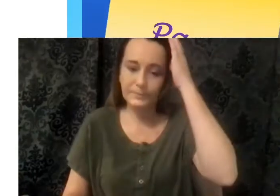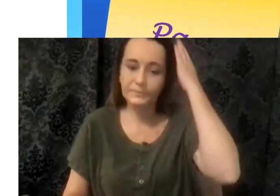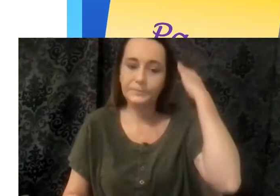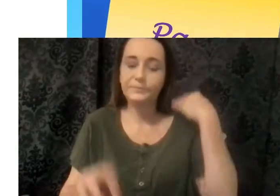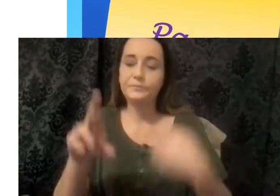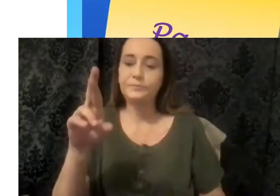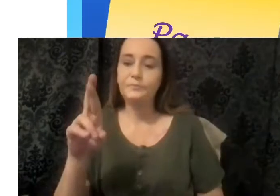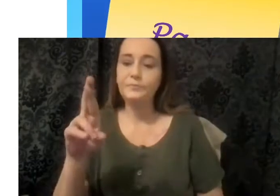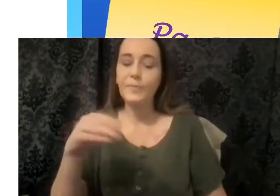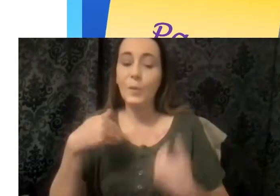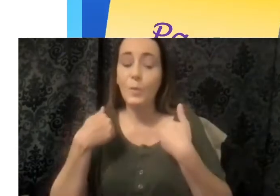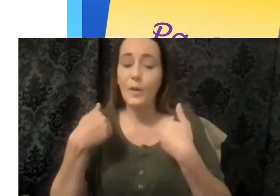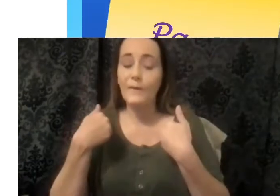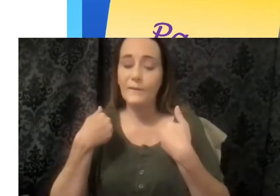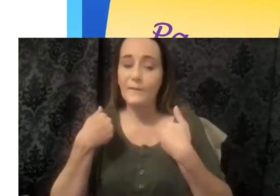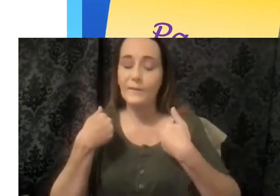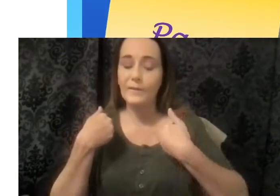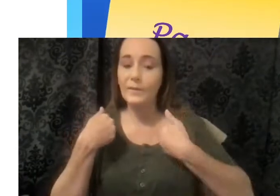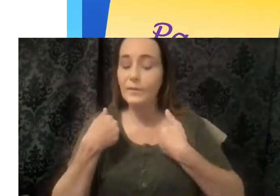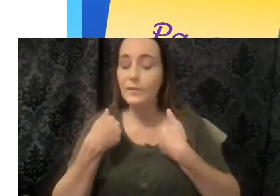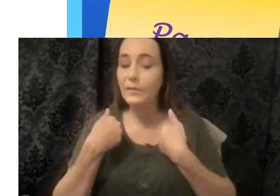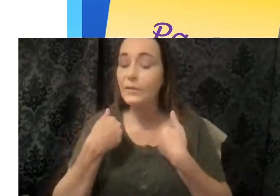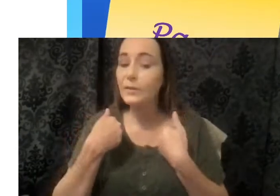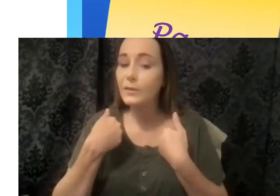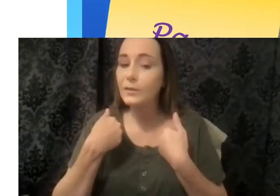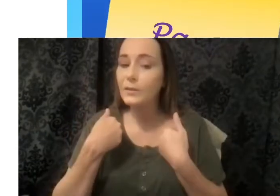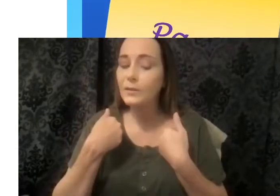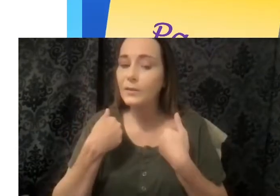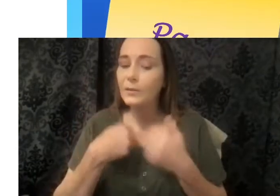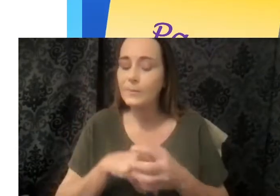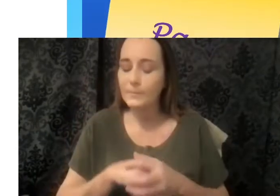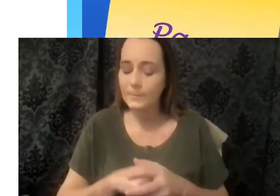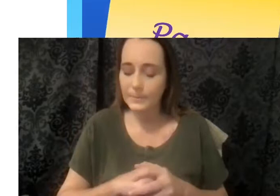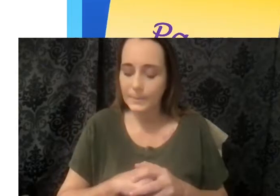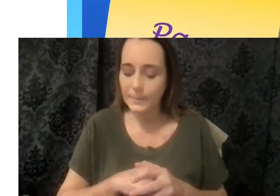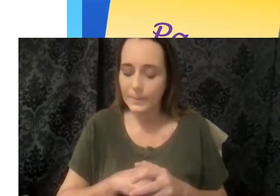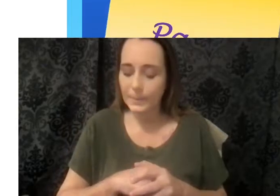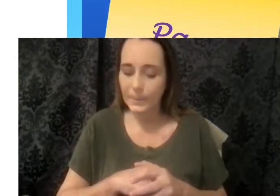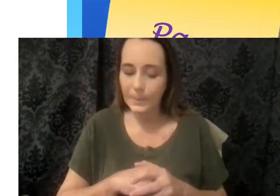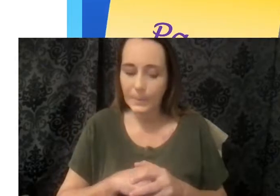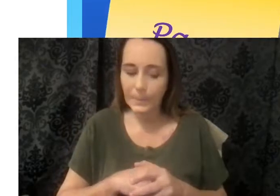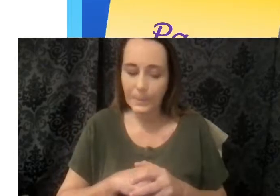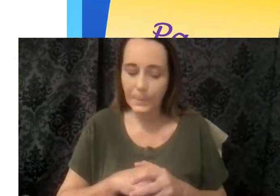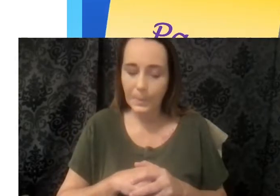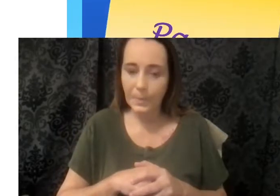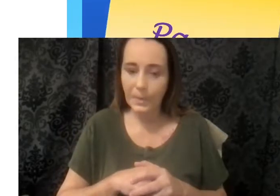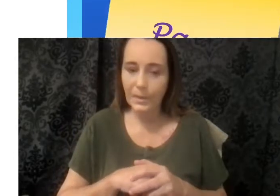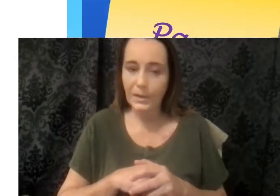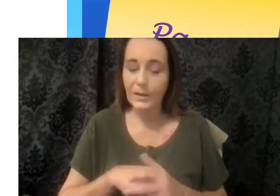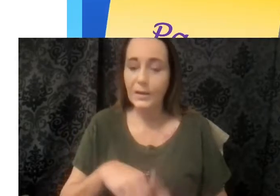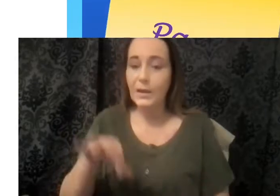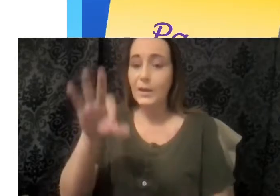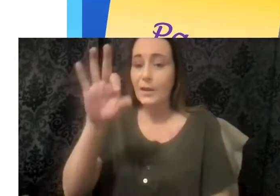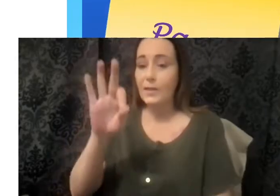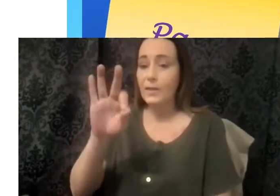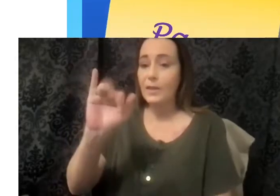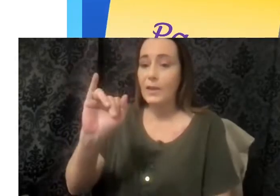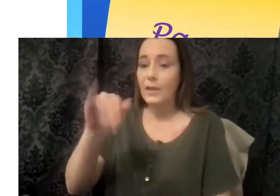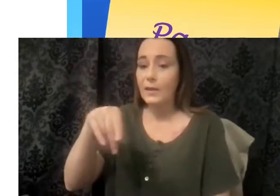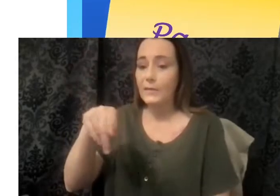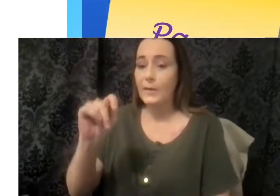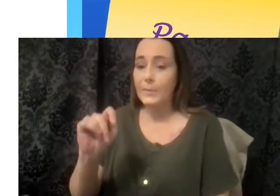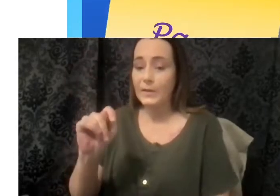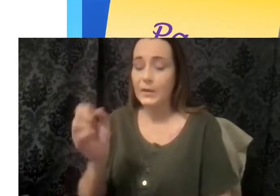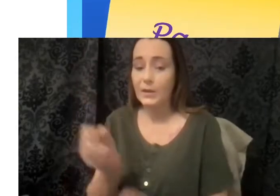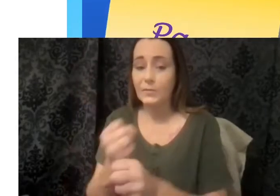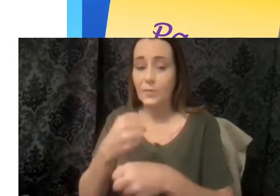Okay, so we do have, again, just so as Irene explained, it's a complicated thing, but it's very simple. The FIPT is created to protect